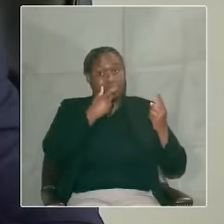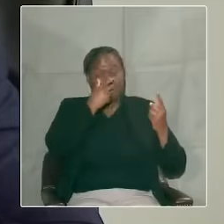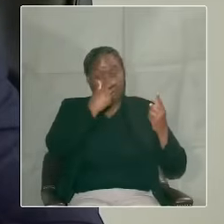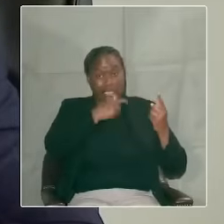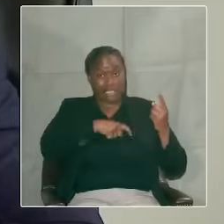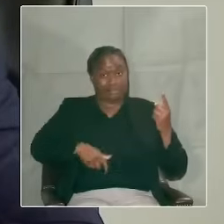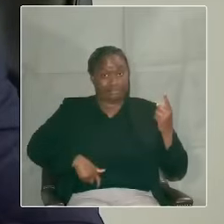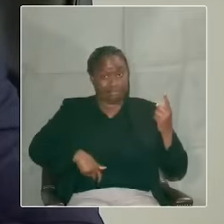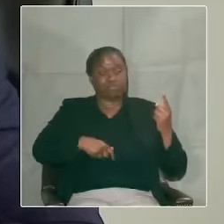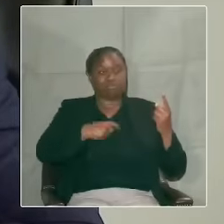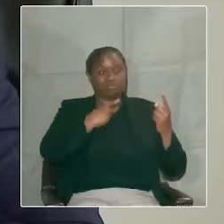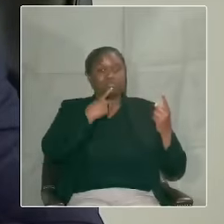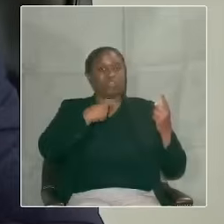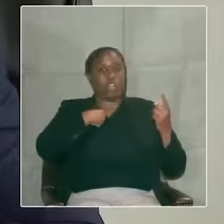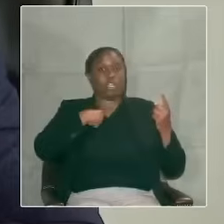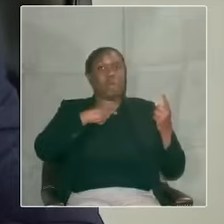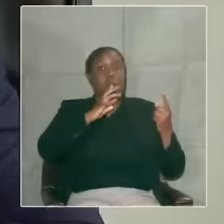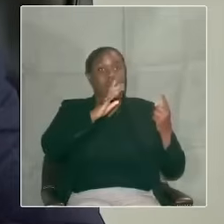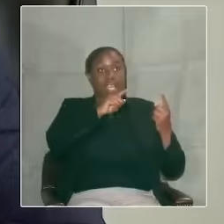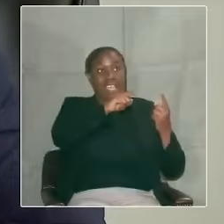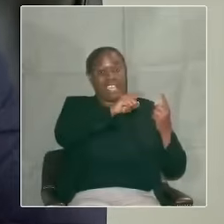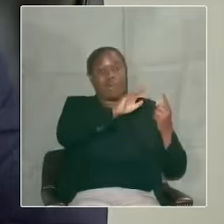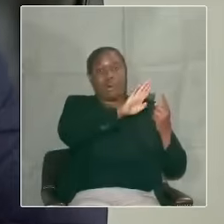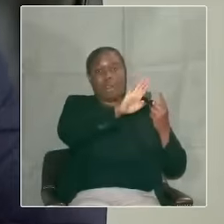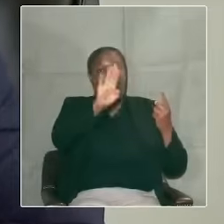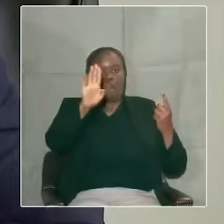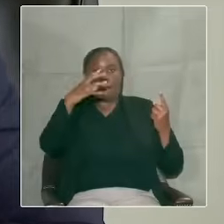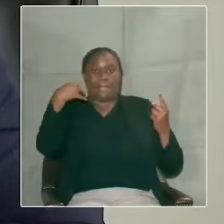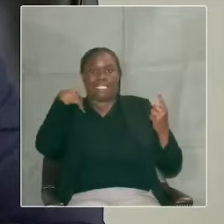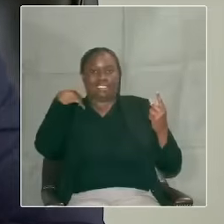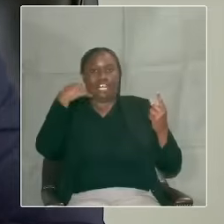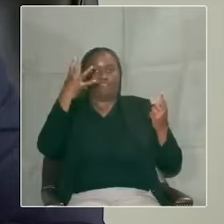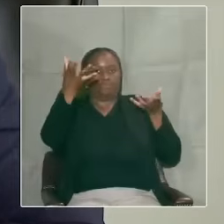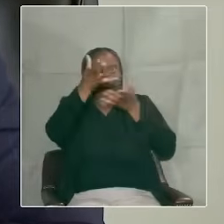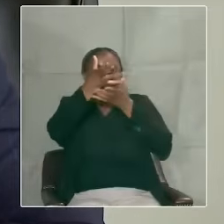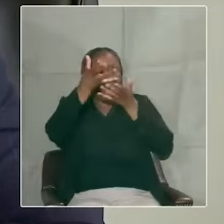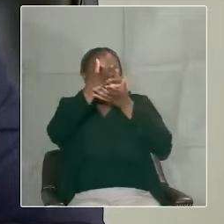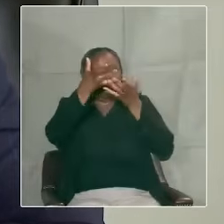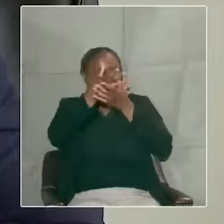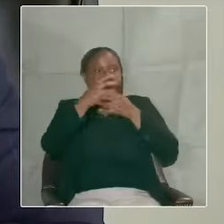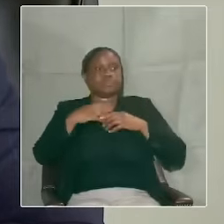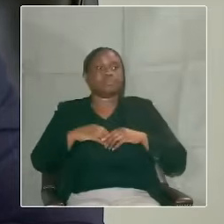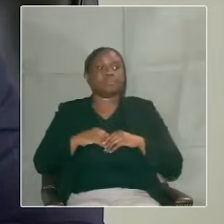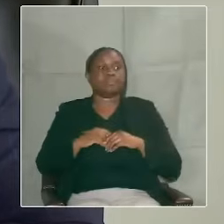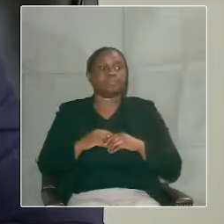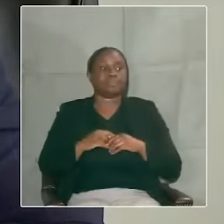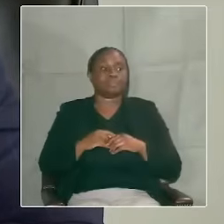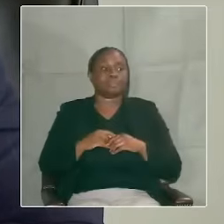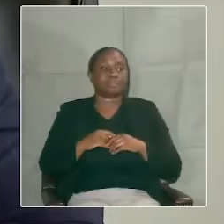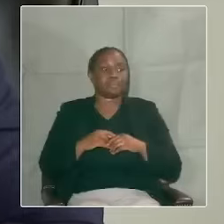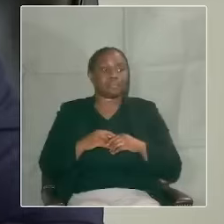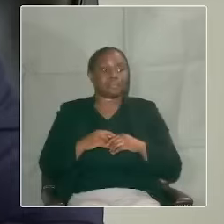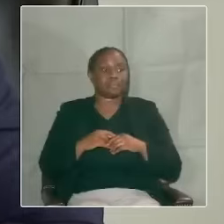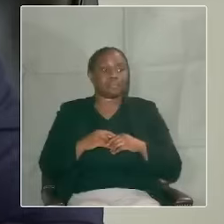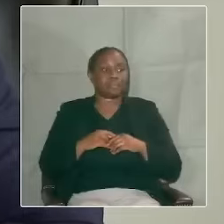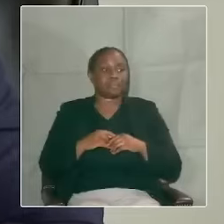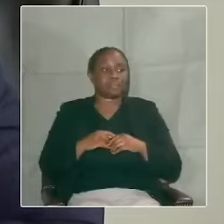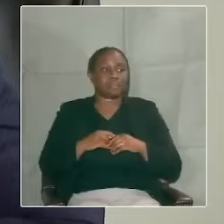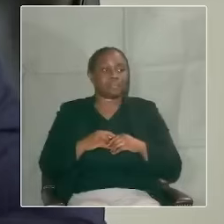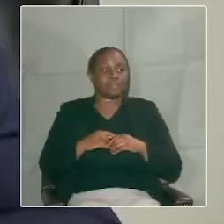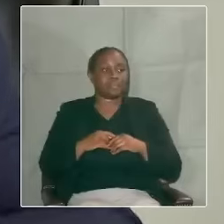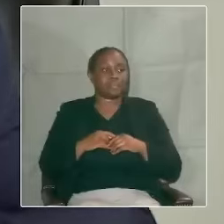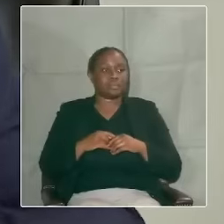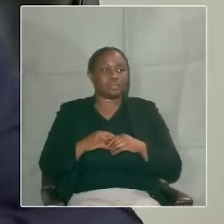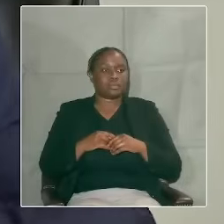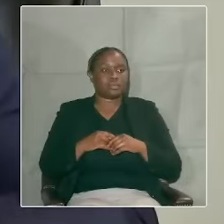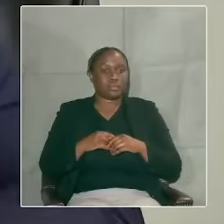that he would speak to the Minister. Of course, I didn't really require from the